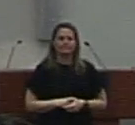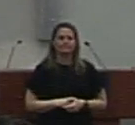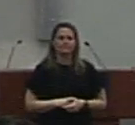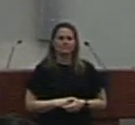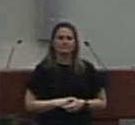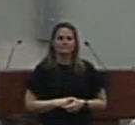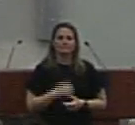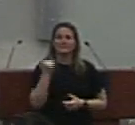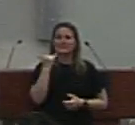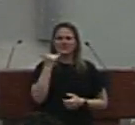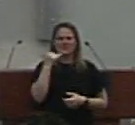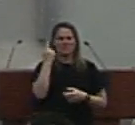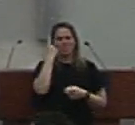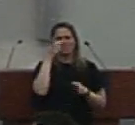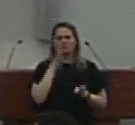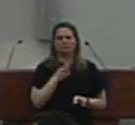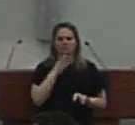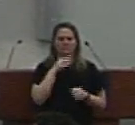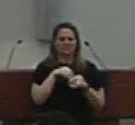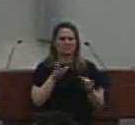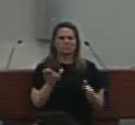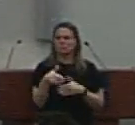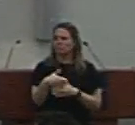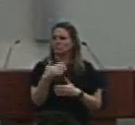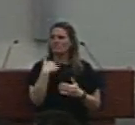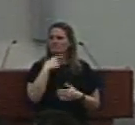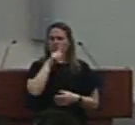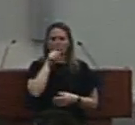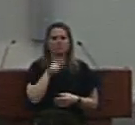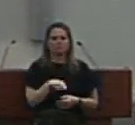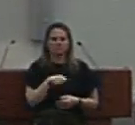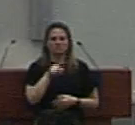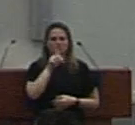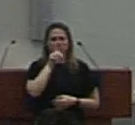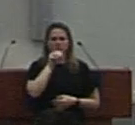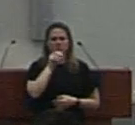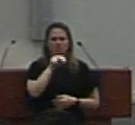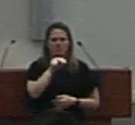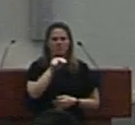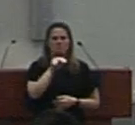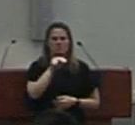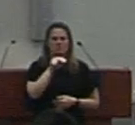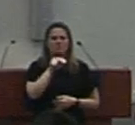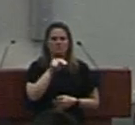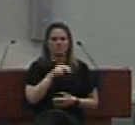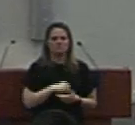And while Dawn's getting set up, I will also note that Mayor Wu will be here at approximately